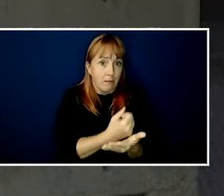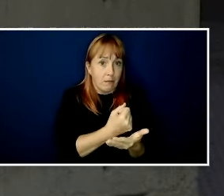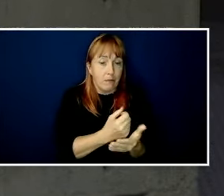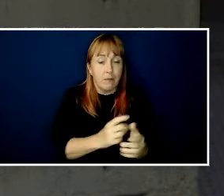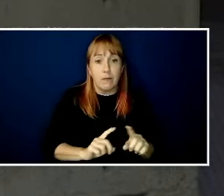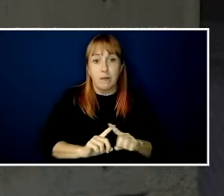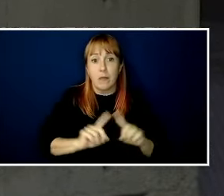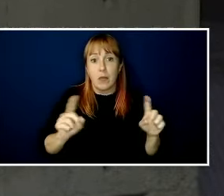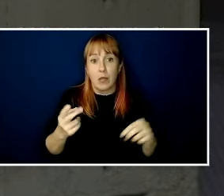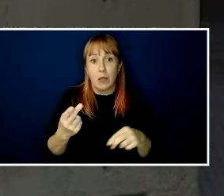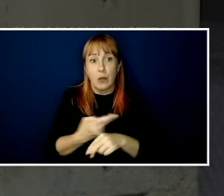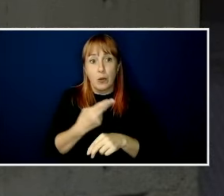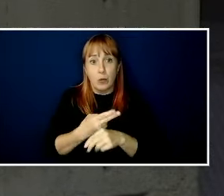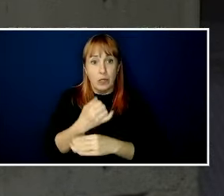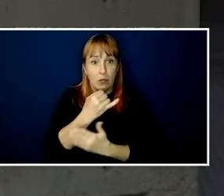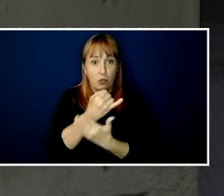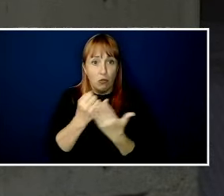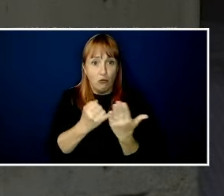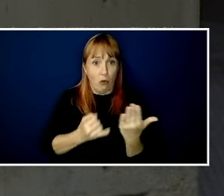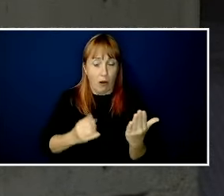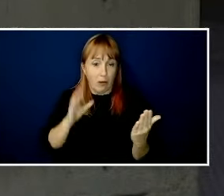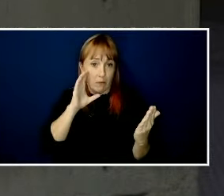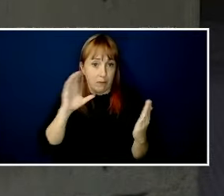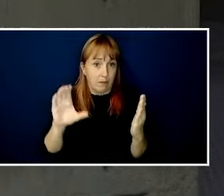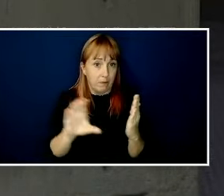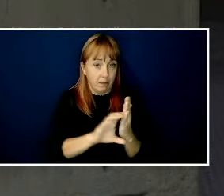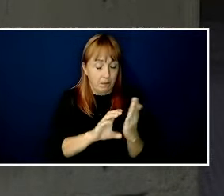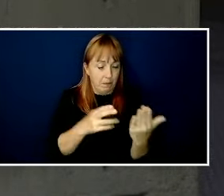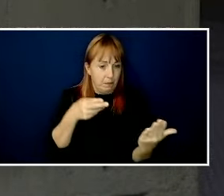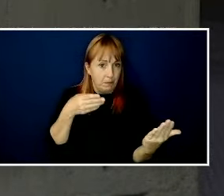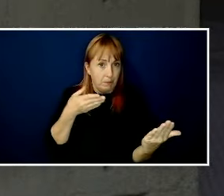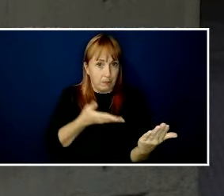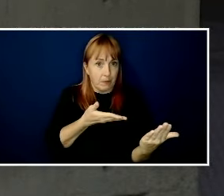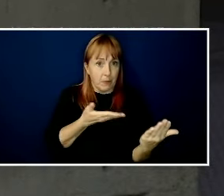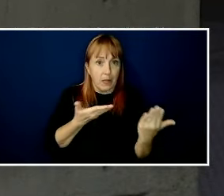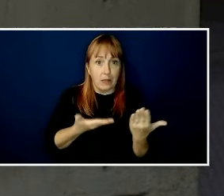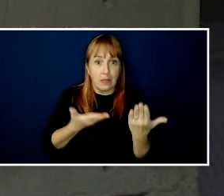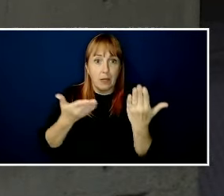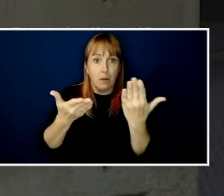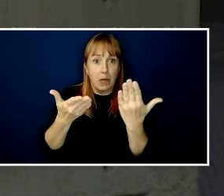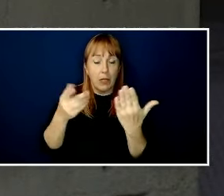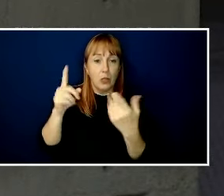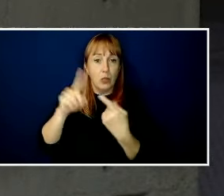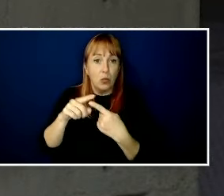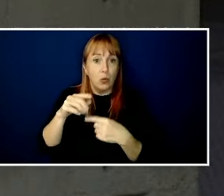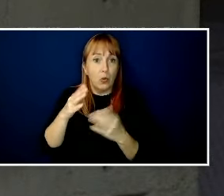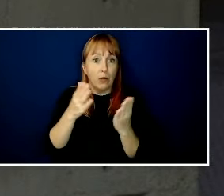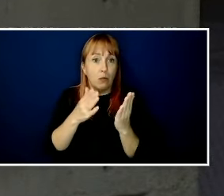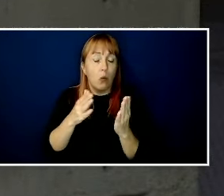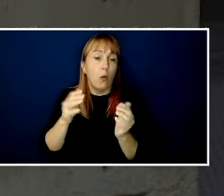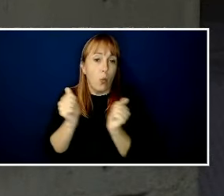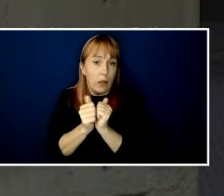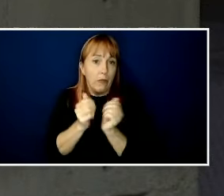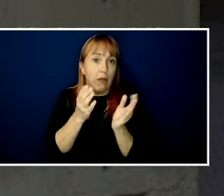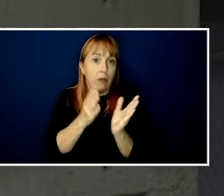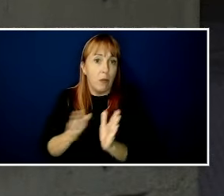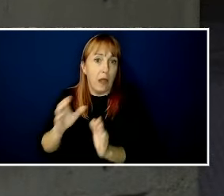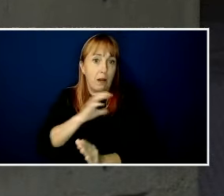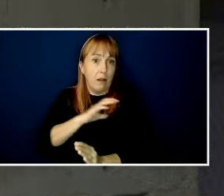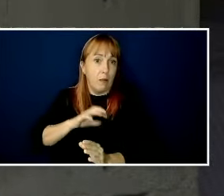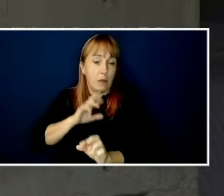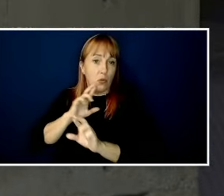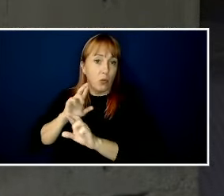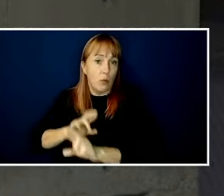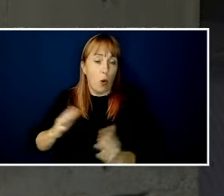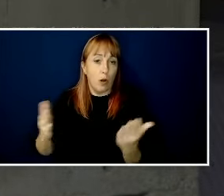the drawing that was submitted with the Planning Commission report shows something that's